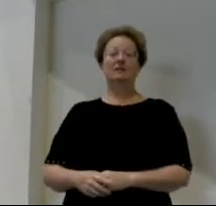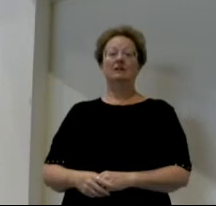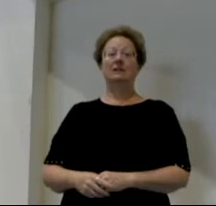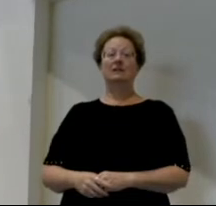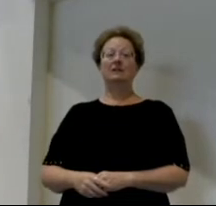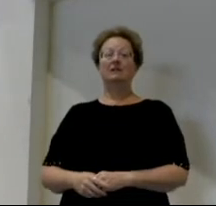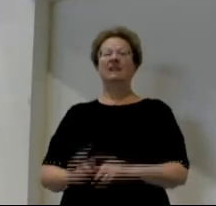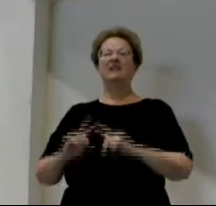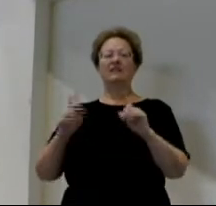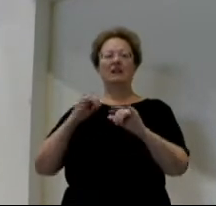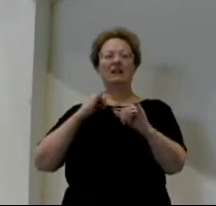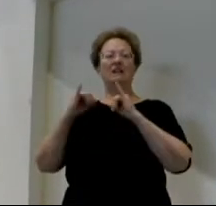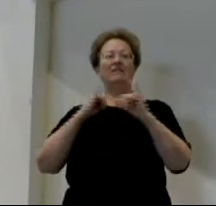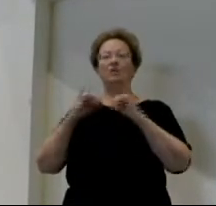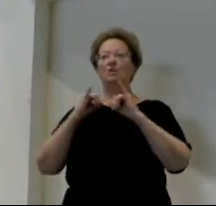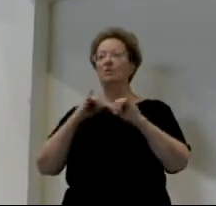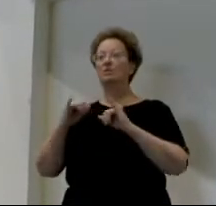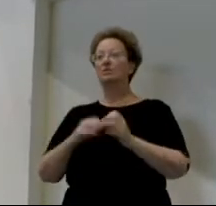countless times.